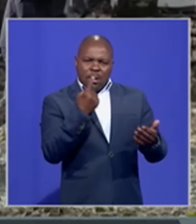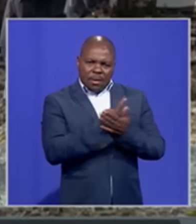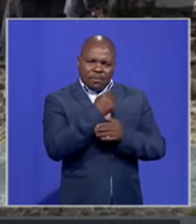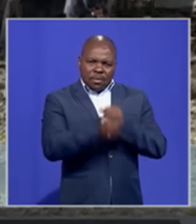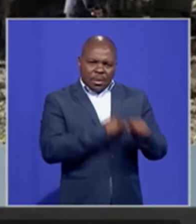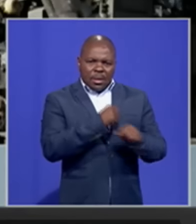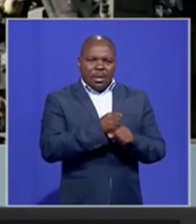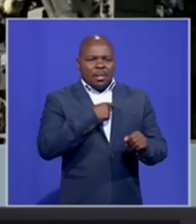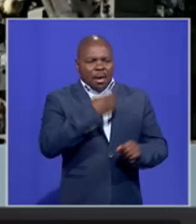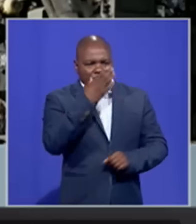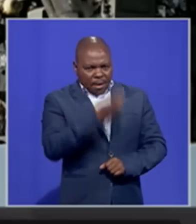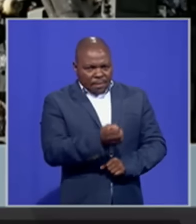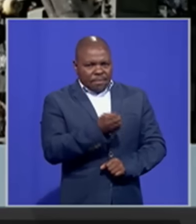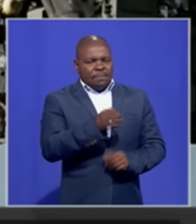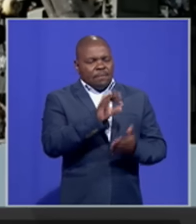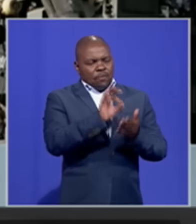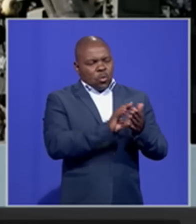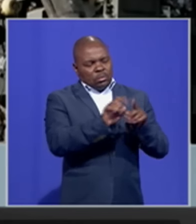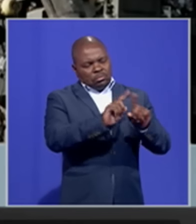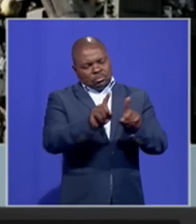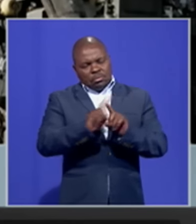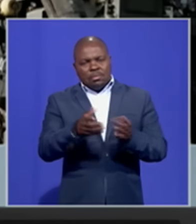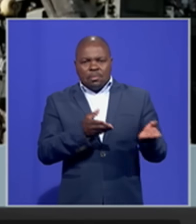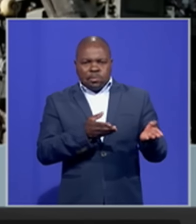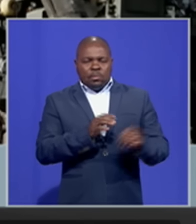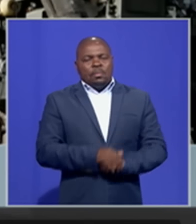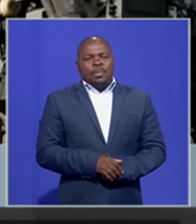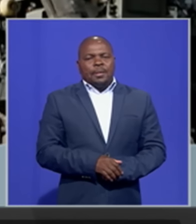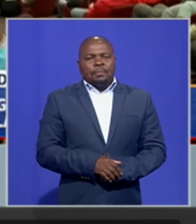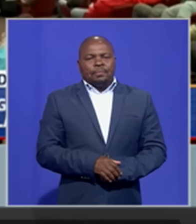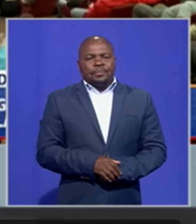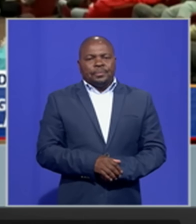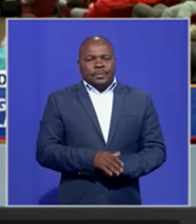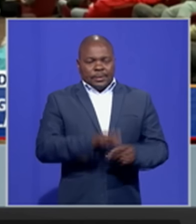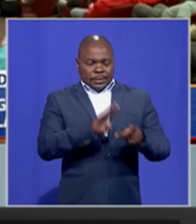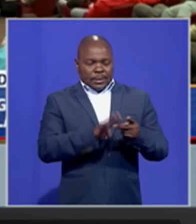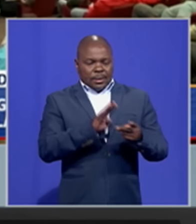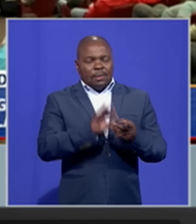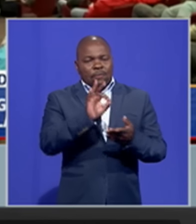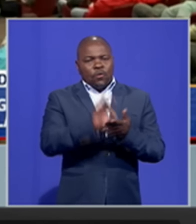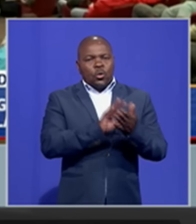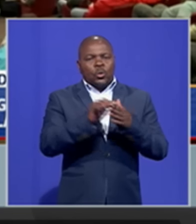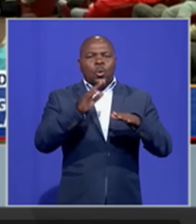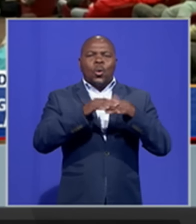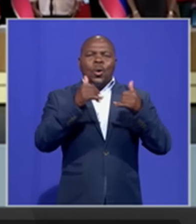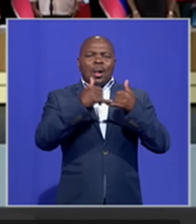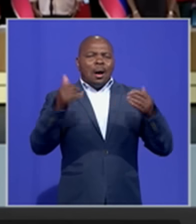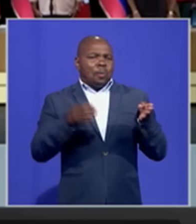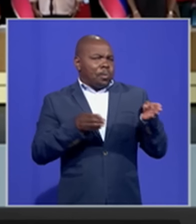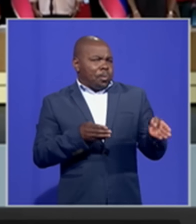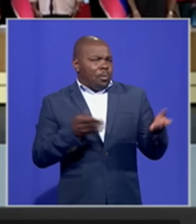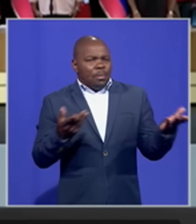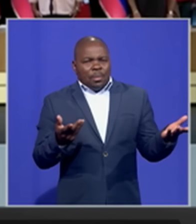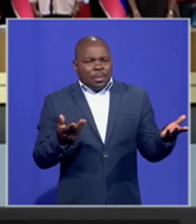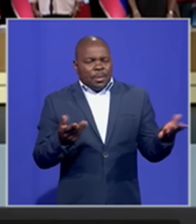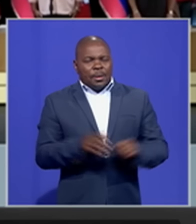got multiple sets of elections, and they are even electronic. Just at the